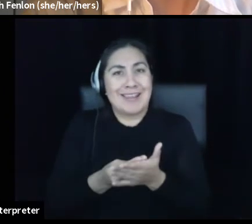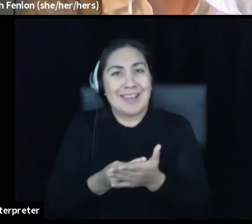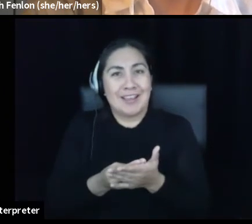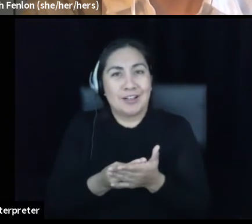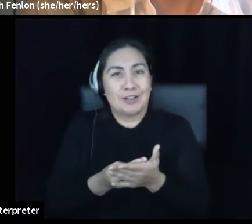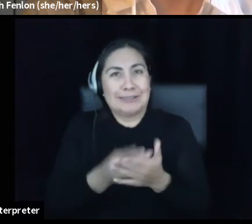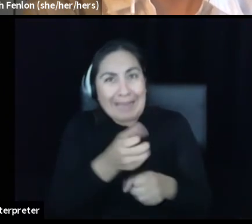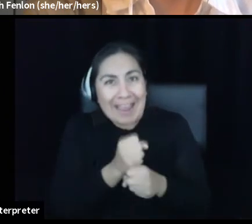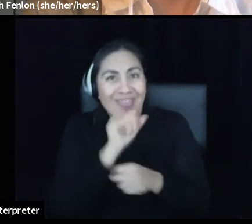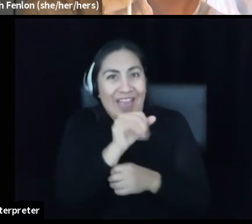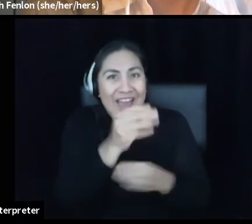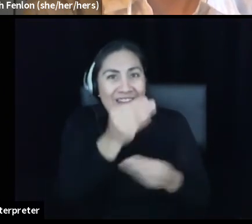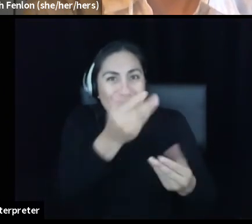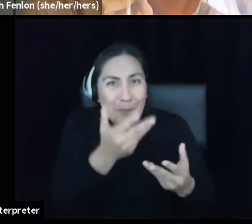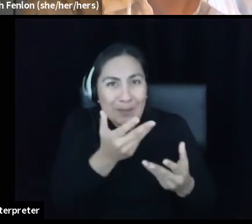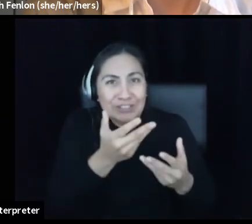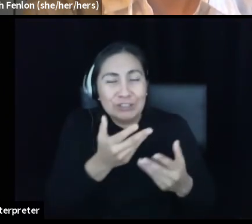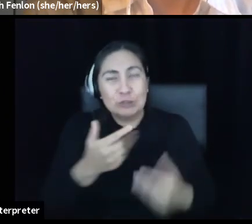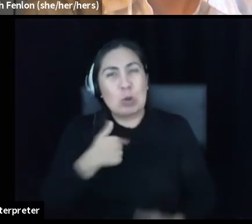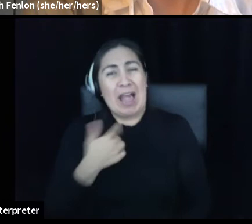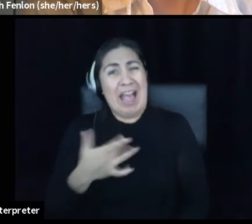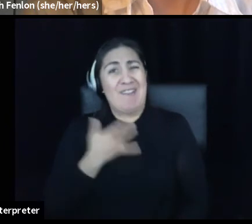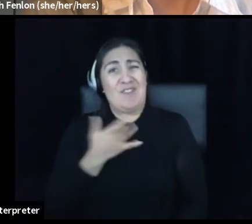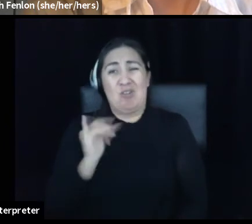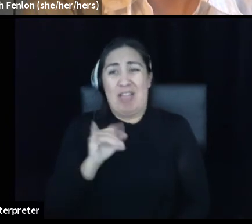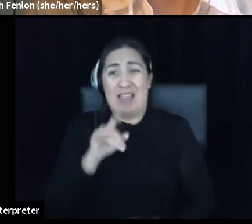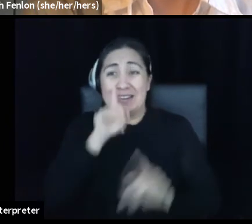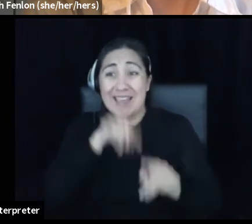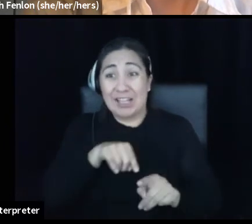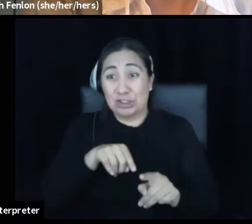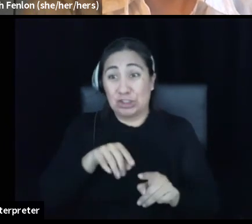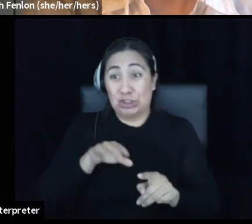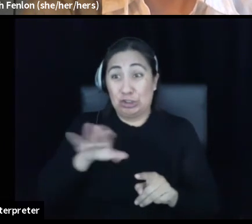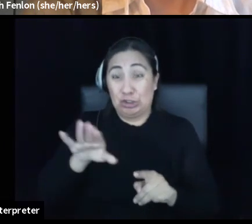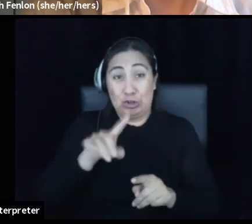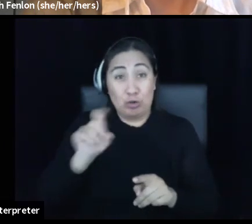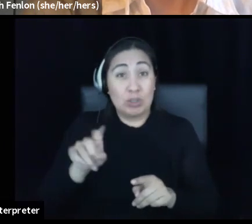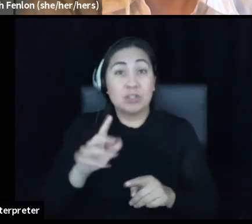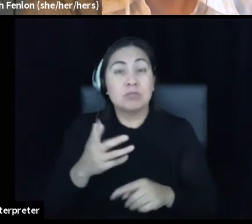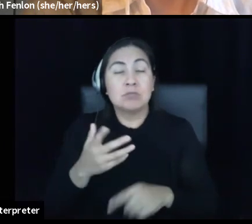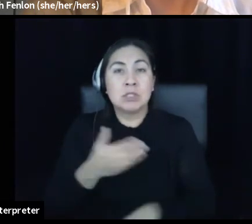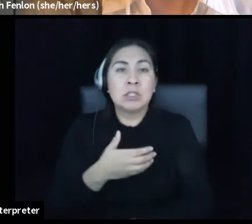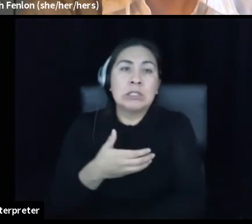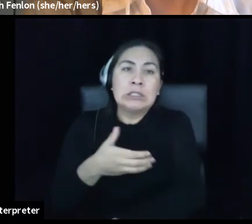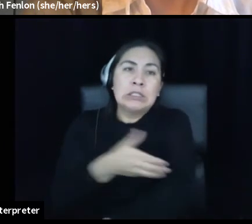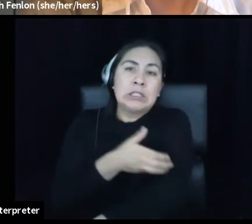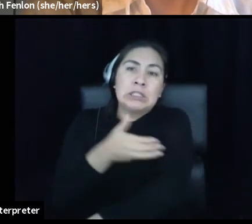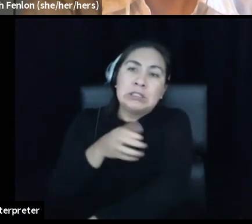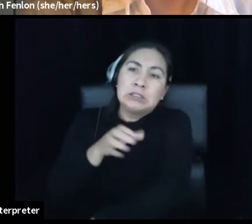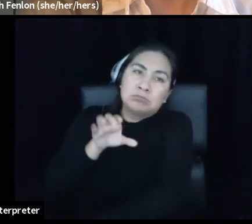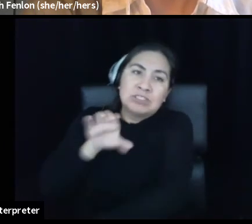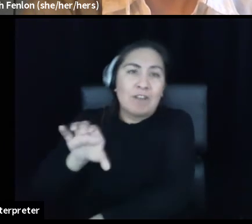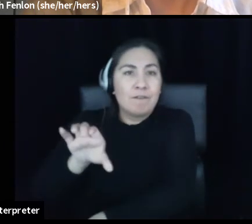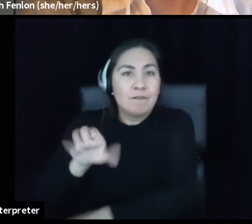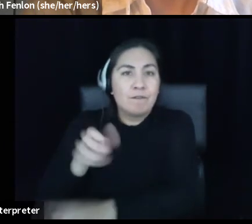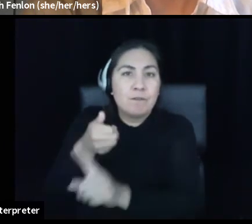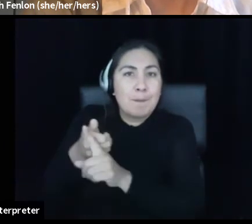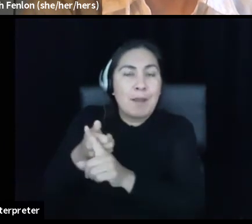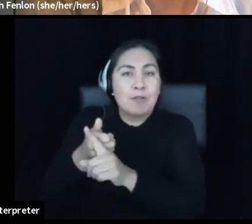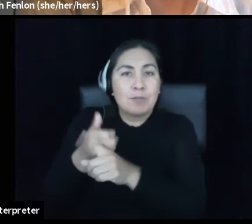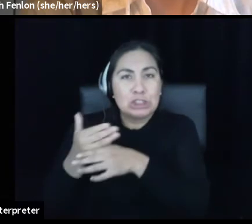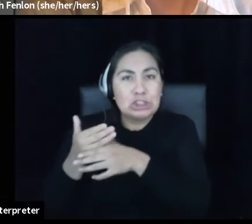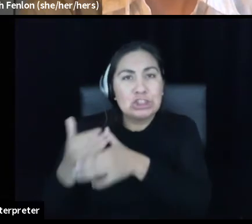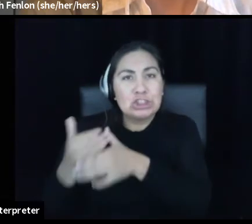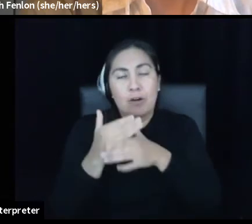So I feel like the answer to that is self-empowerment sharing knowledge and